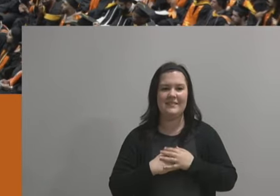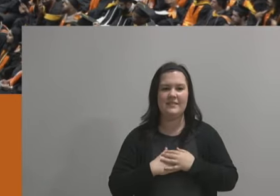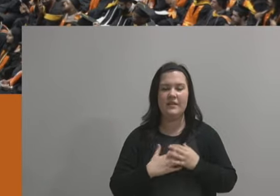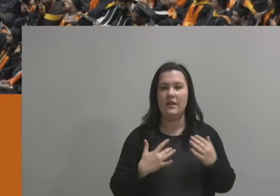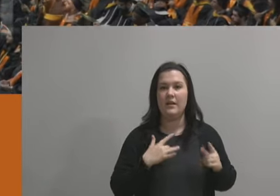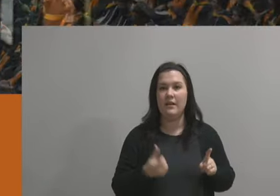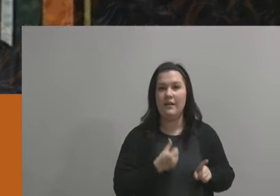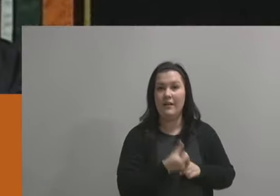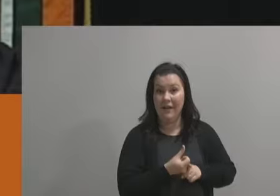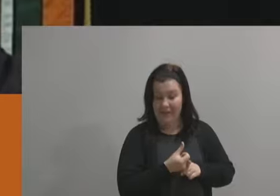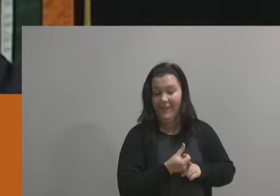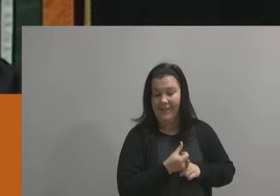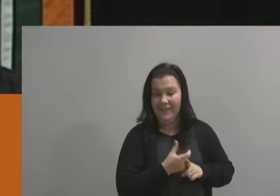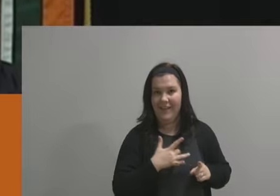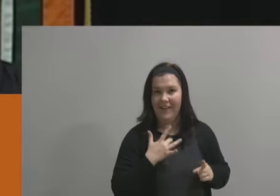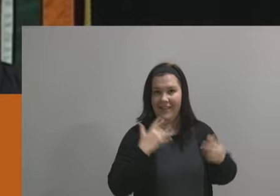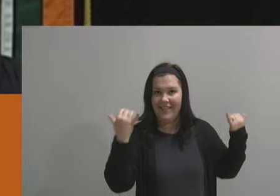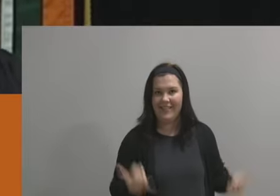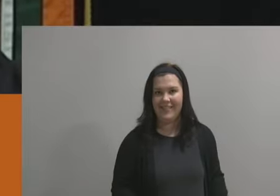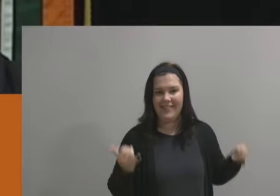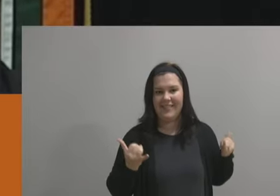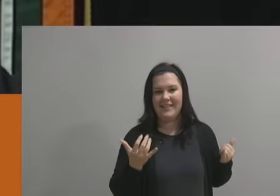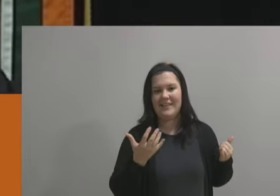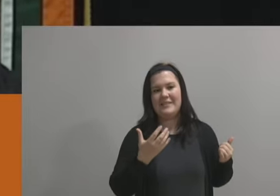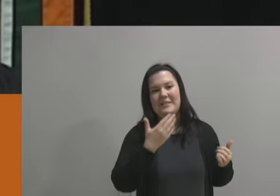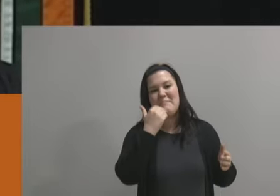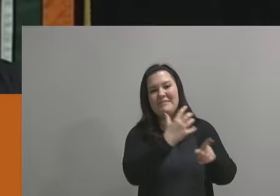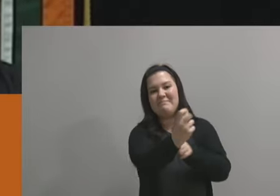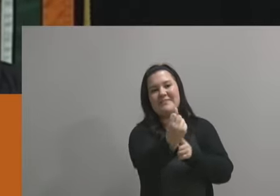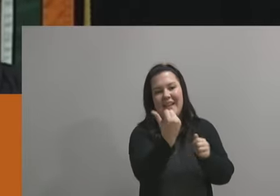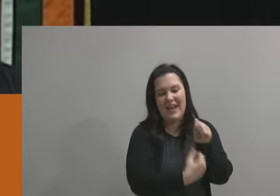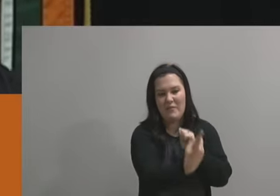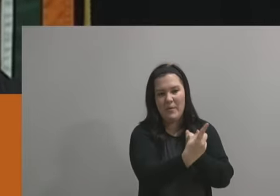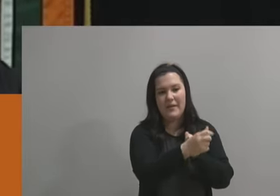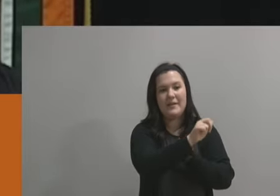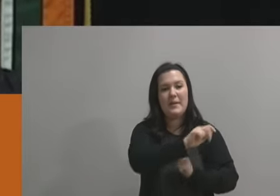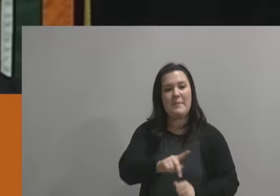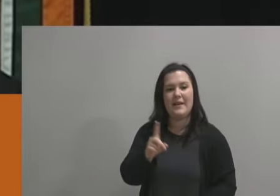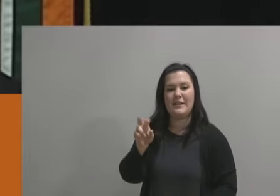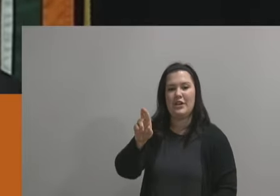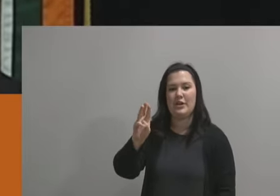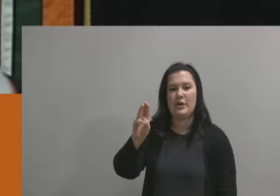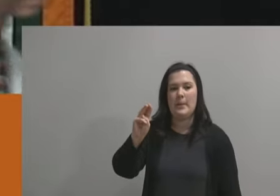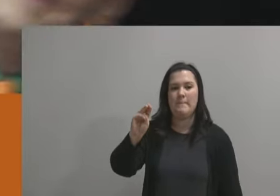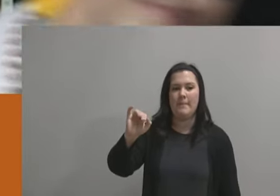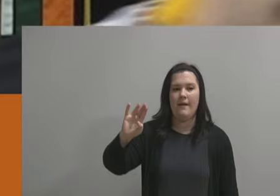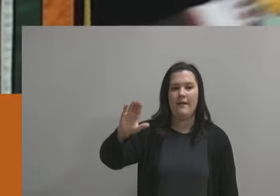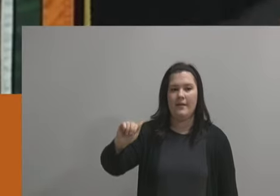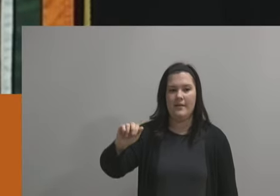It just hit me. Best wishes, everybody. And I'd like to invite back to the podium Dr. Monica Powell.